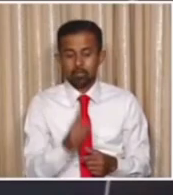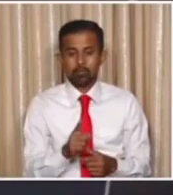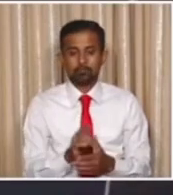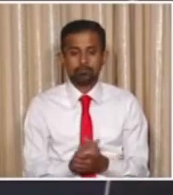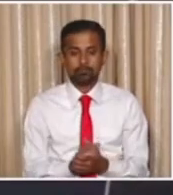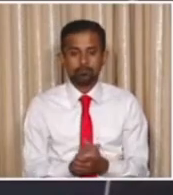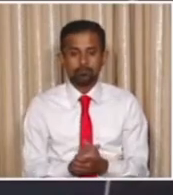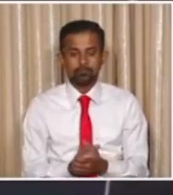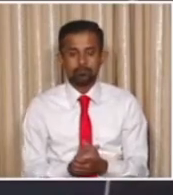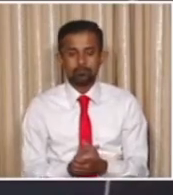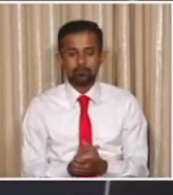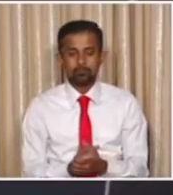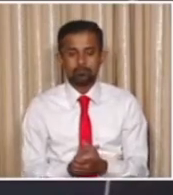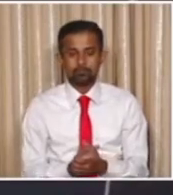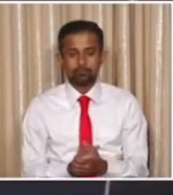and the recent development